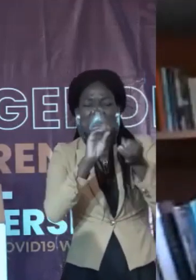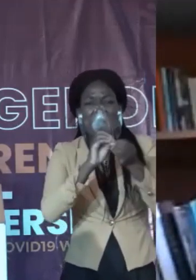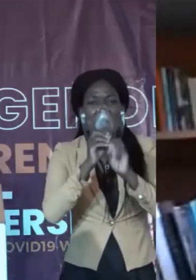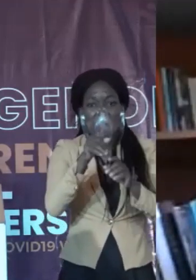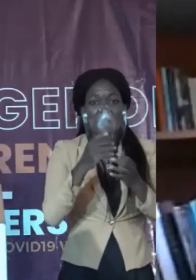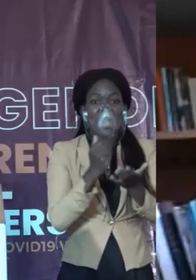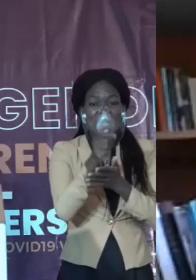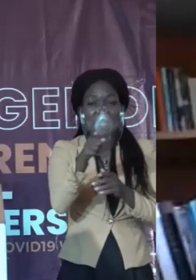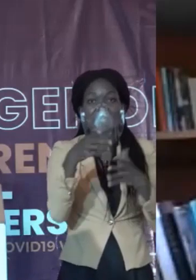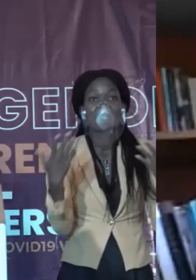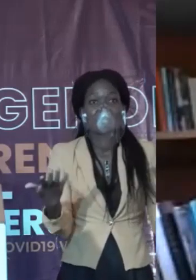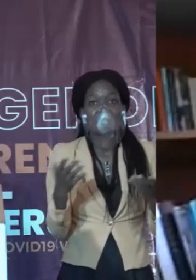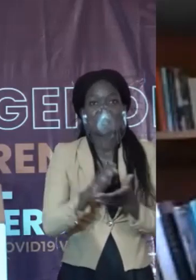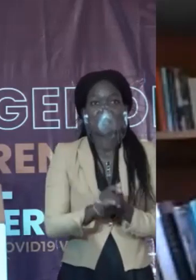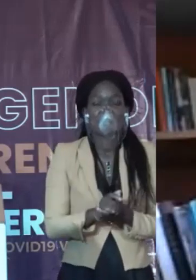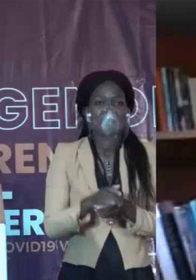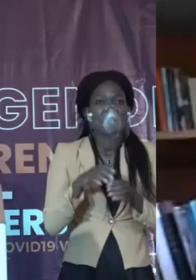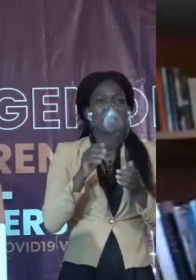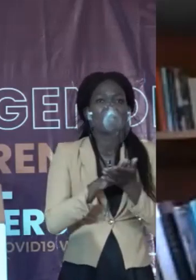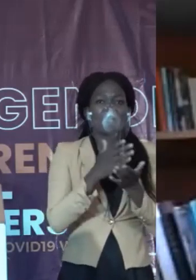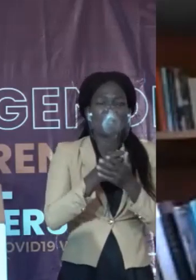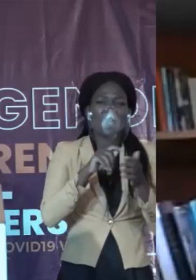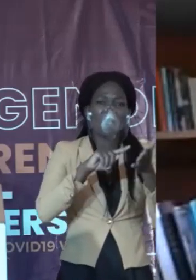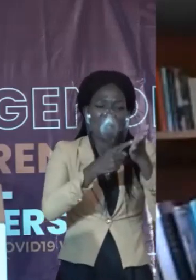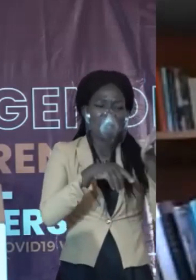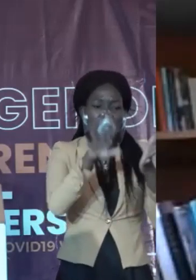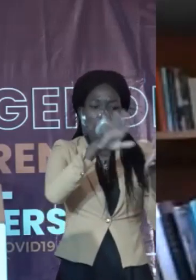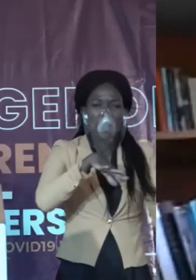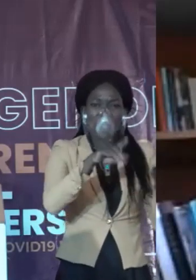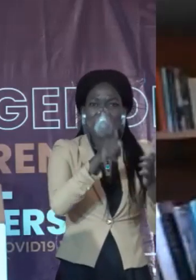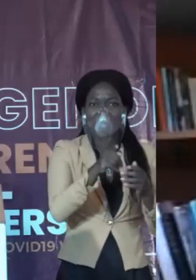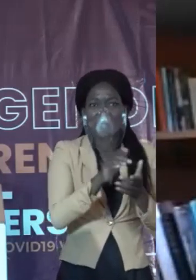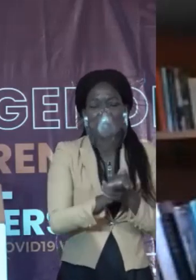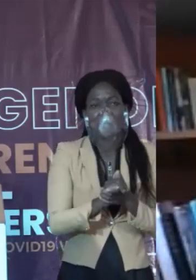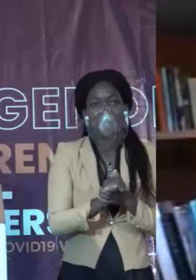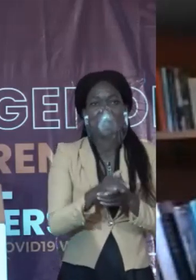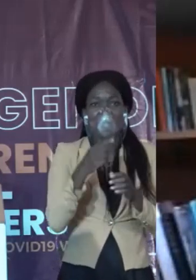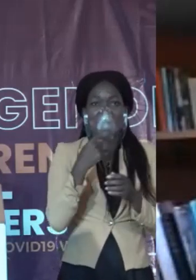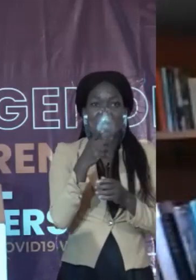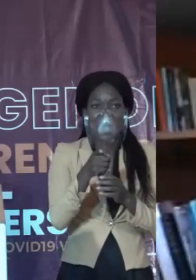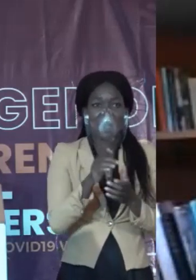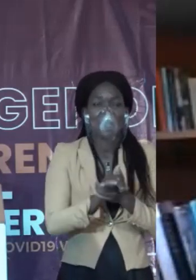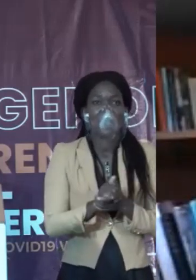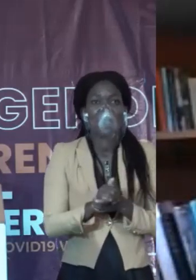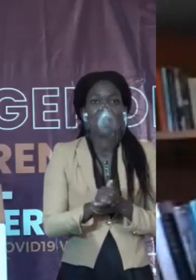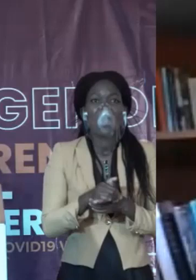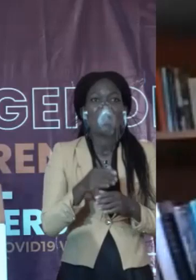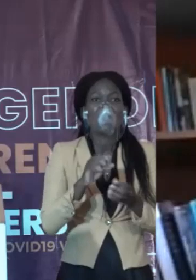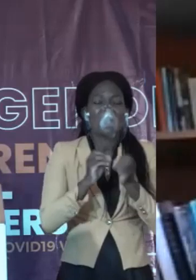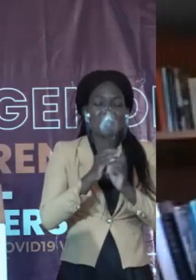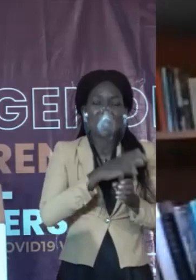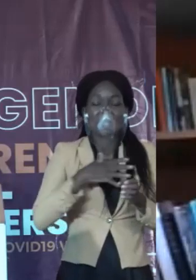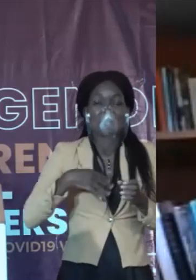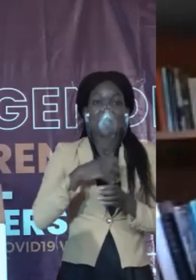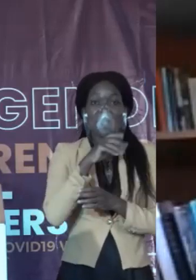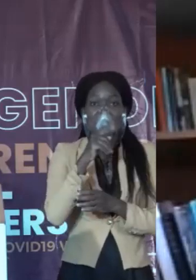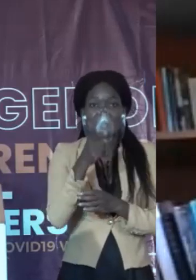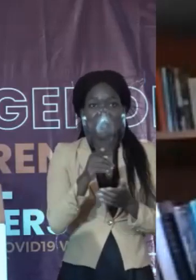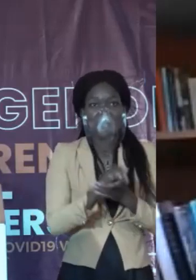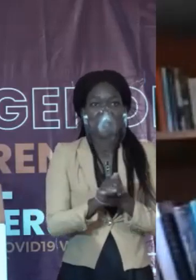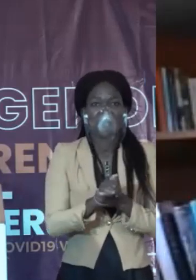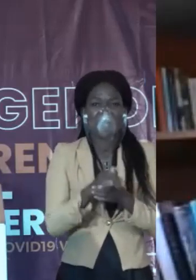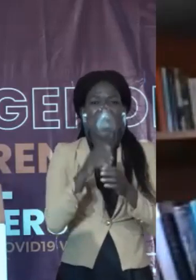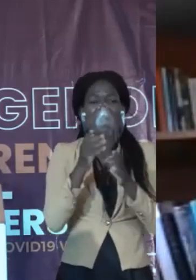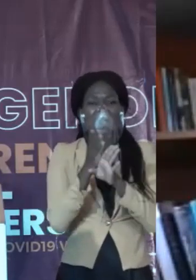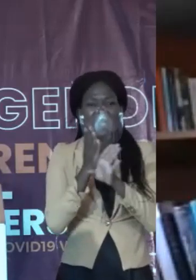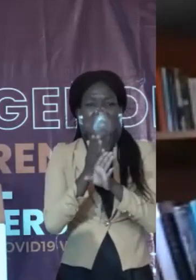of these facets, every one of these dimensions is gendered. Men and women fundamentally experience their context in different